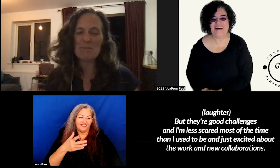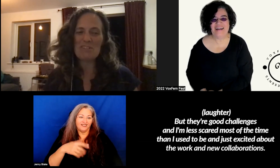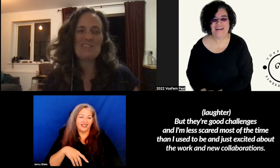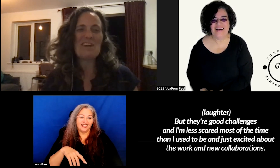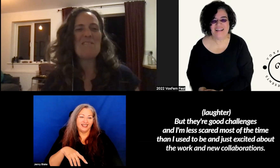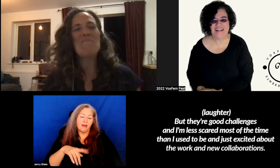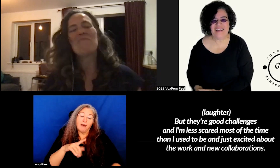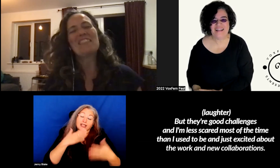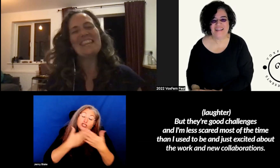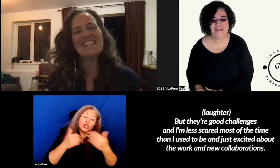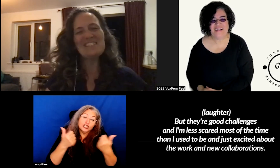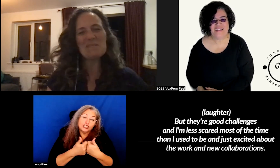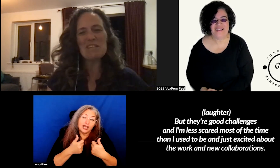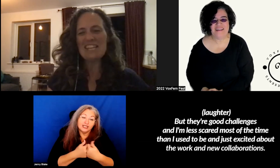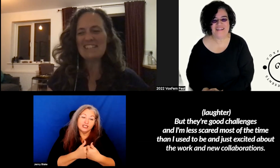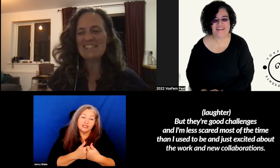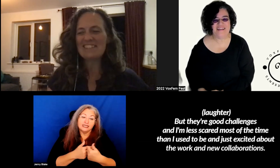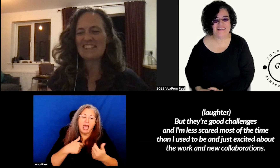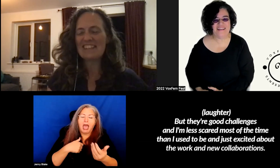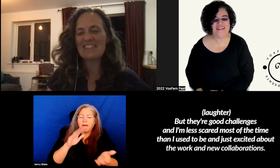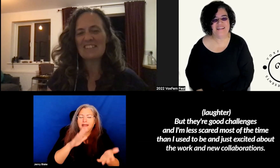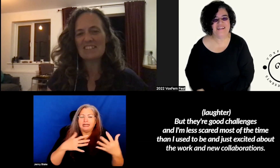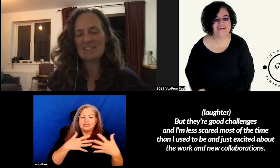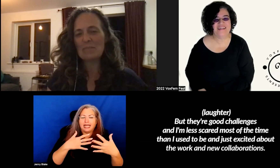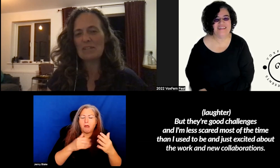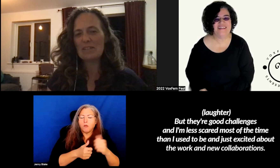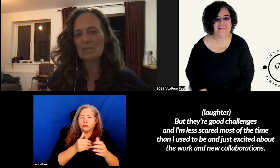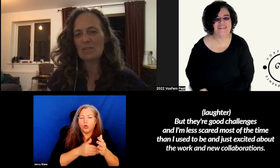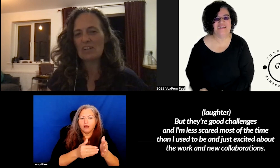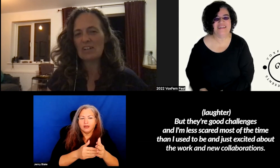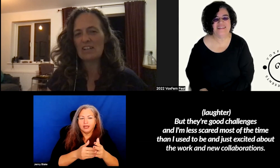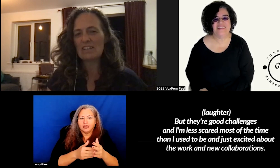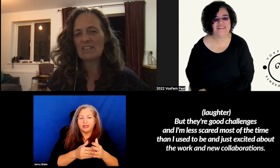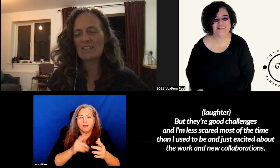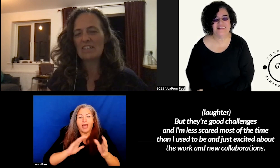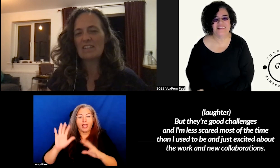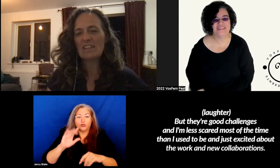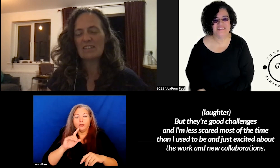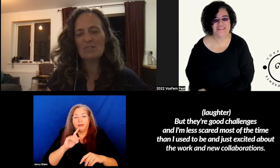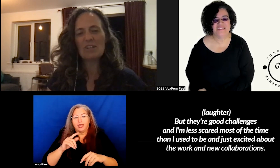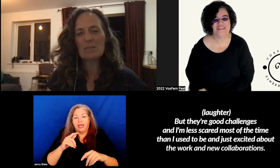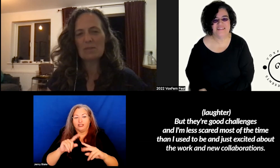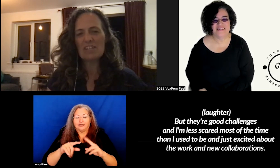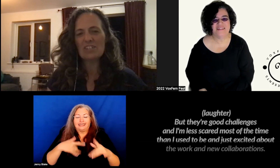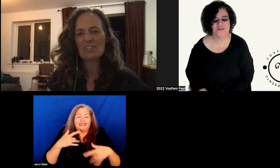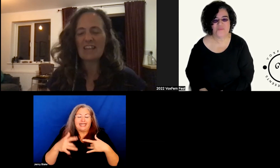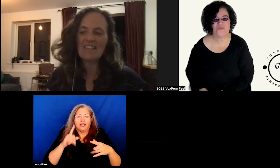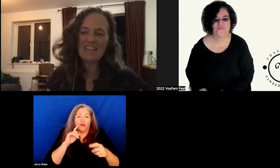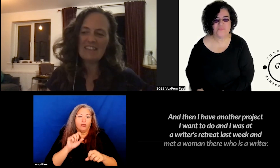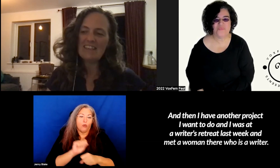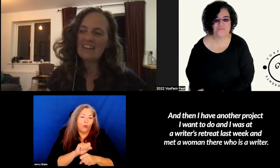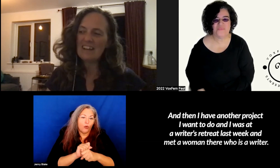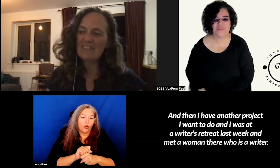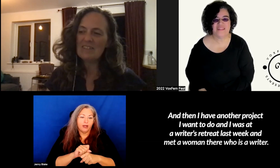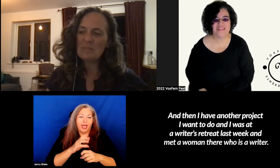scared most of the time than I used to be, and just excited about the work and new collaborations. And